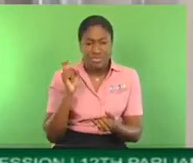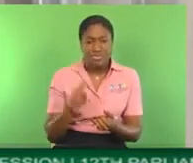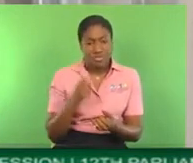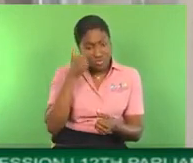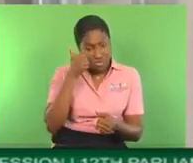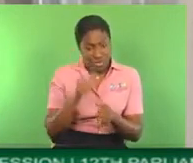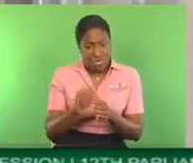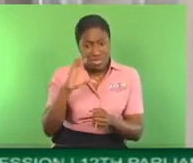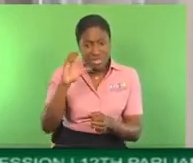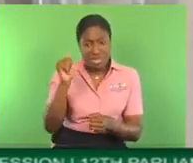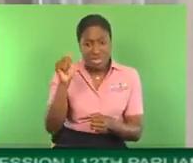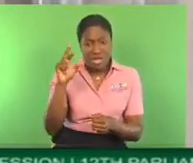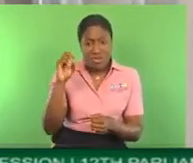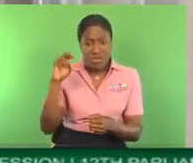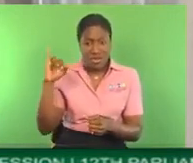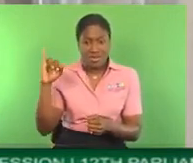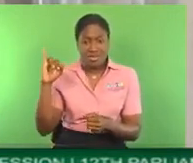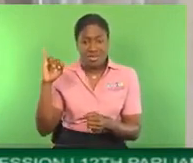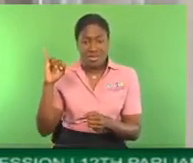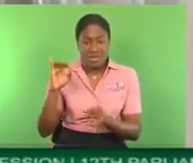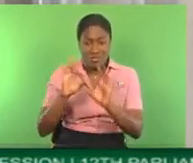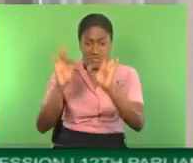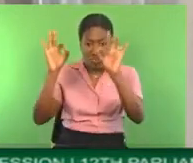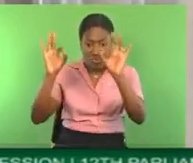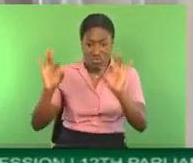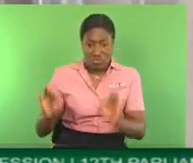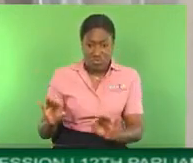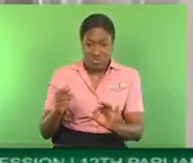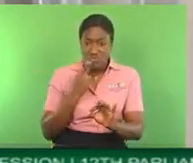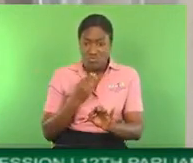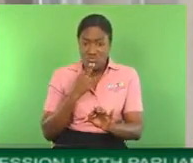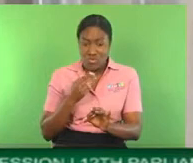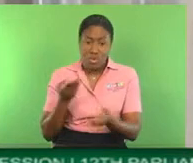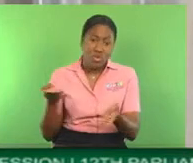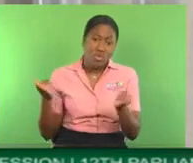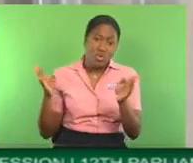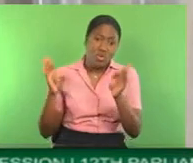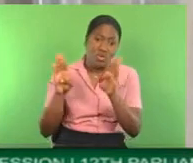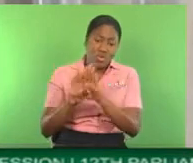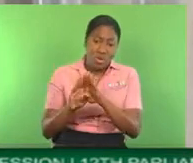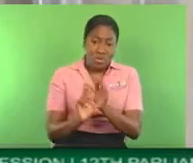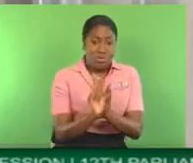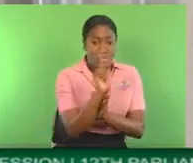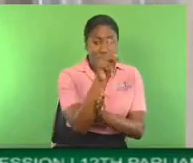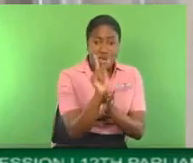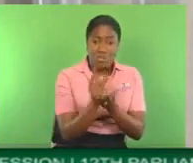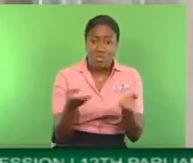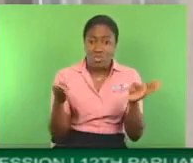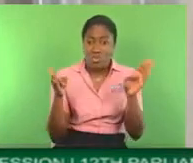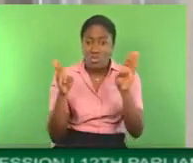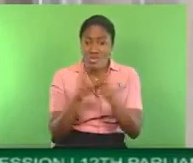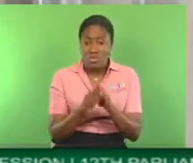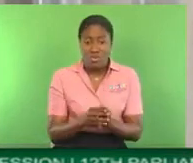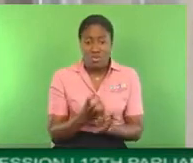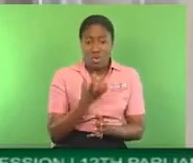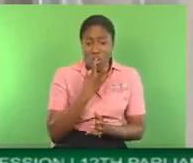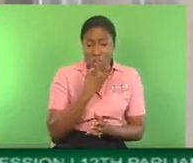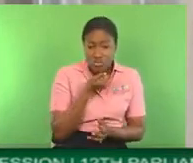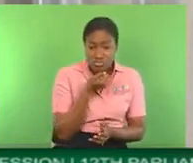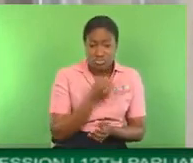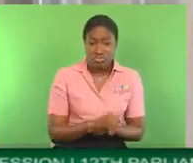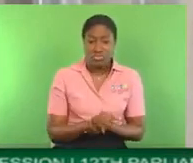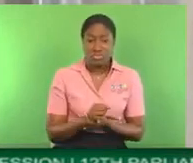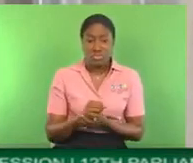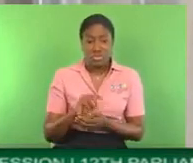Caroni 1975 Limited and all its attendant agricultural products, citrus, buffalo rearing, Caroni